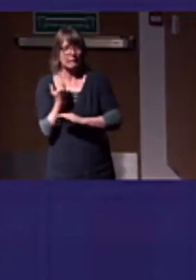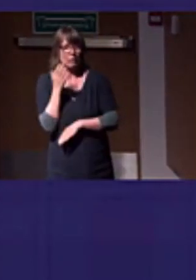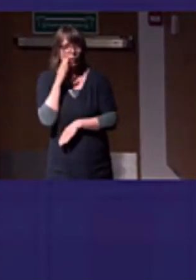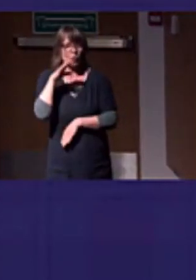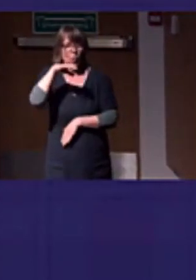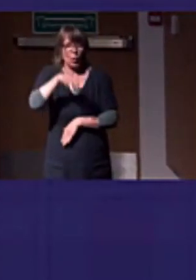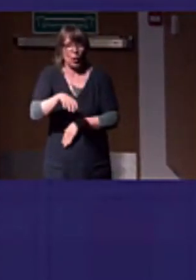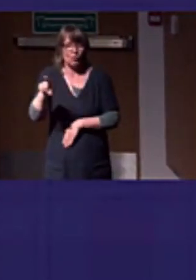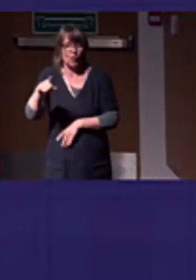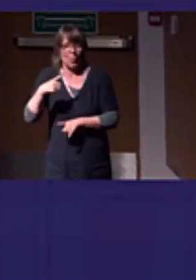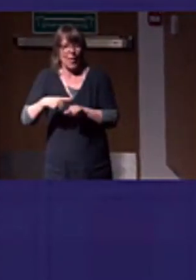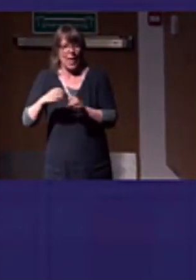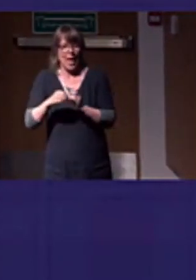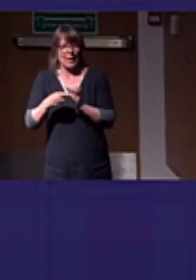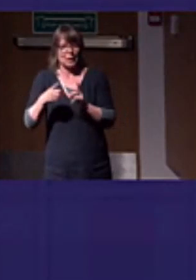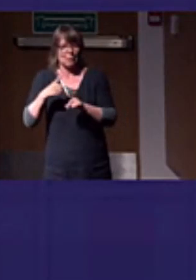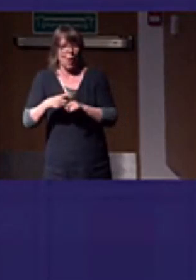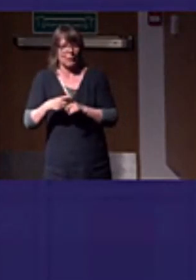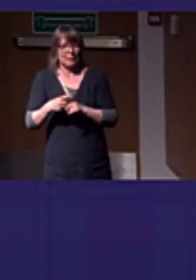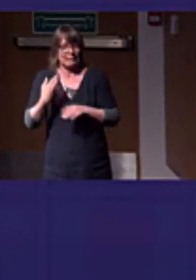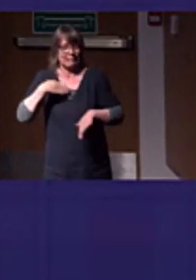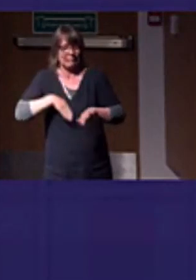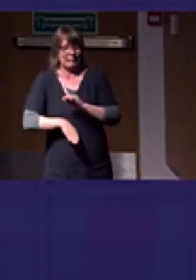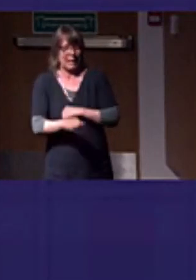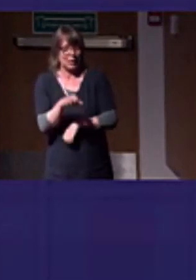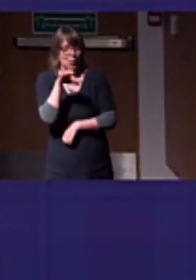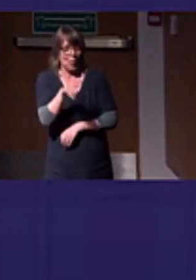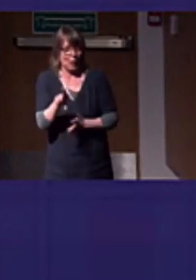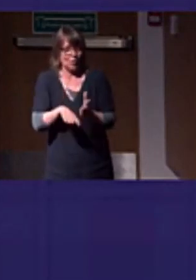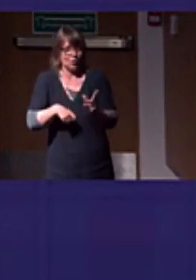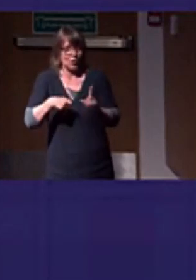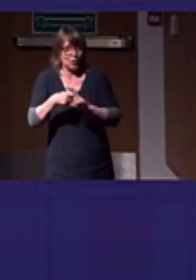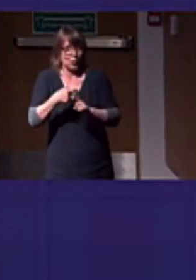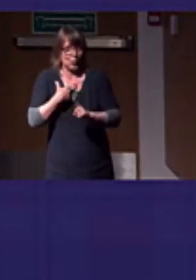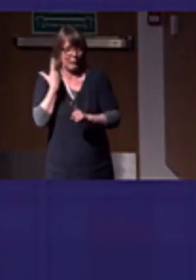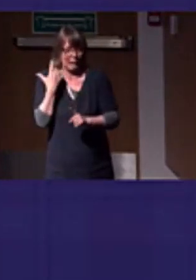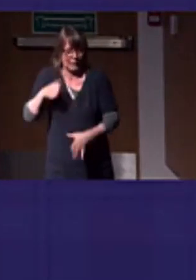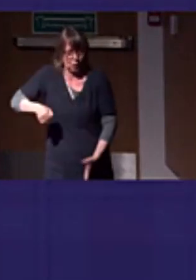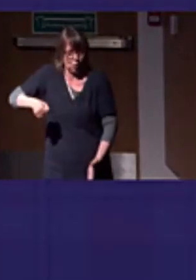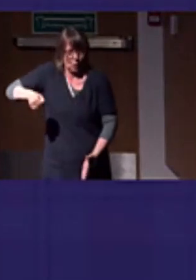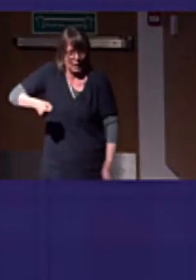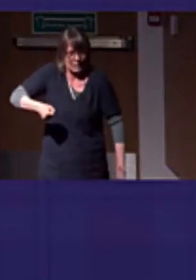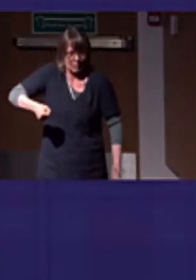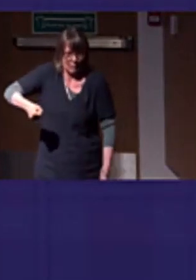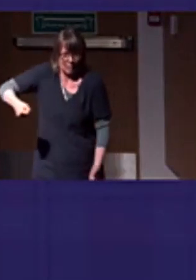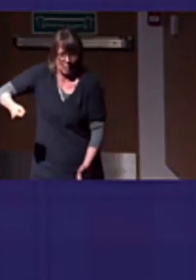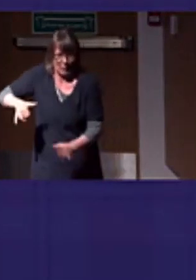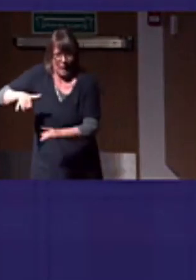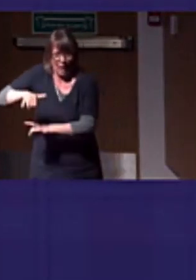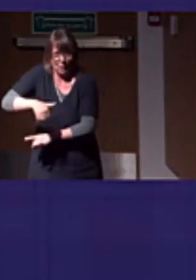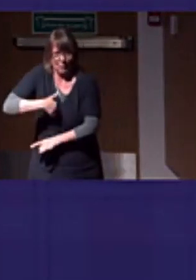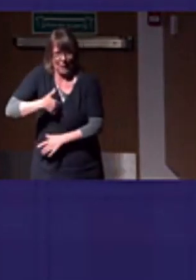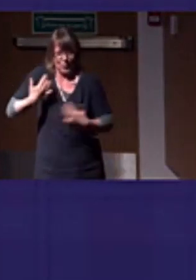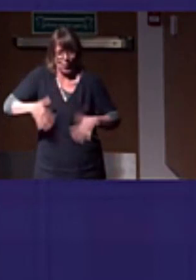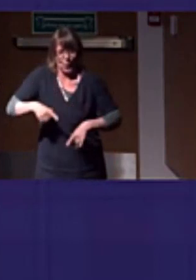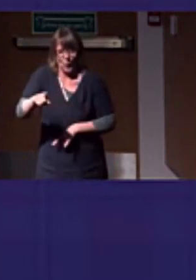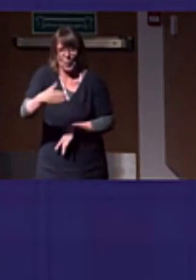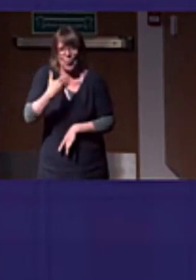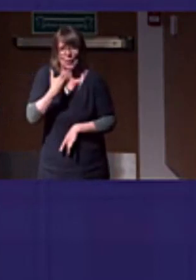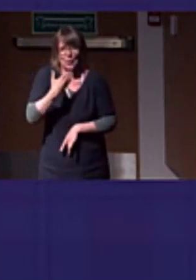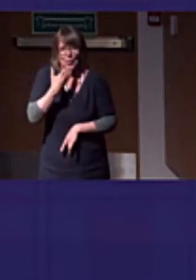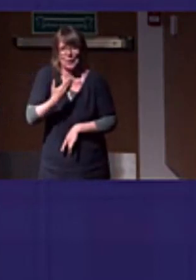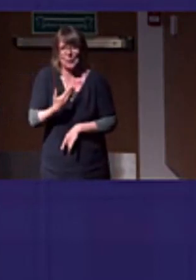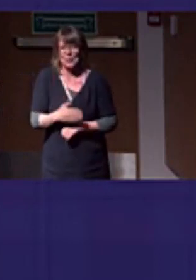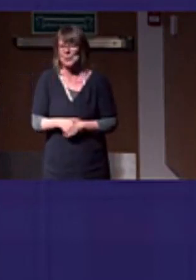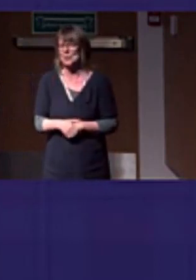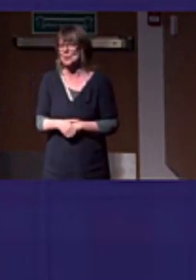that Xbox. He shows up at the hackathon with a suitcase. He's like, am I late? We're like, no. Thank you.